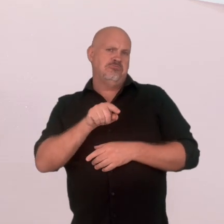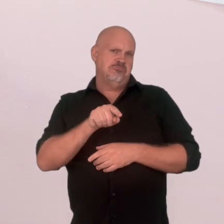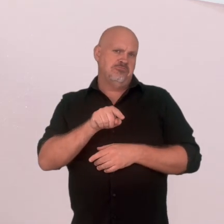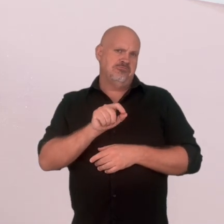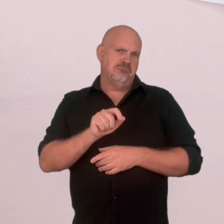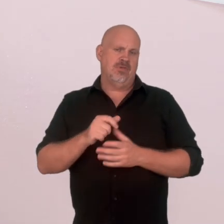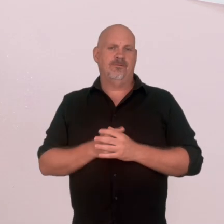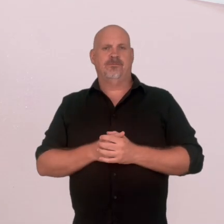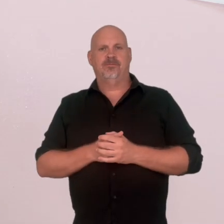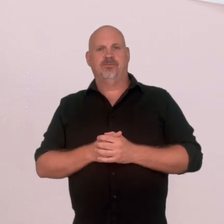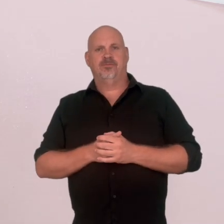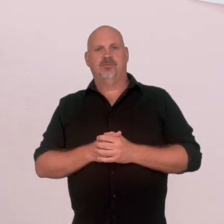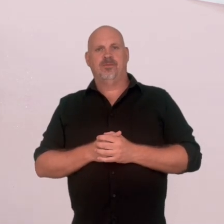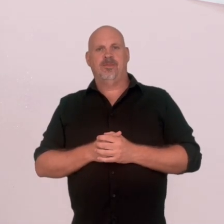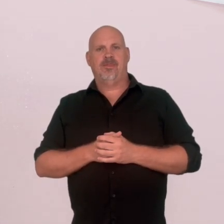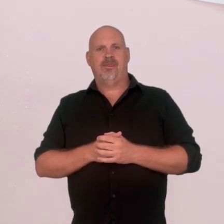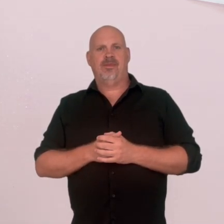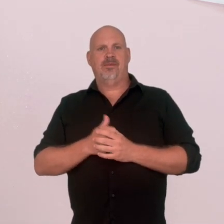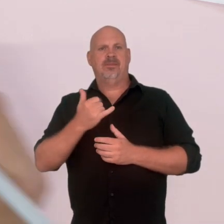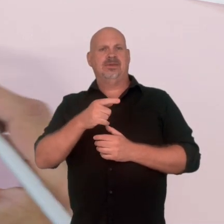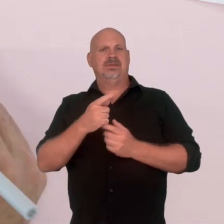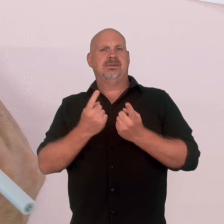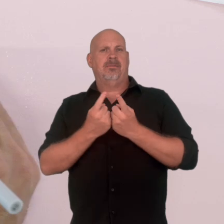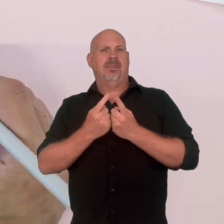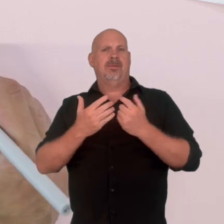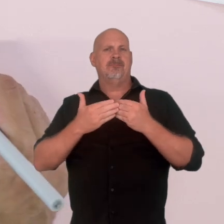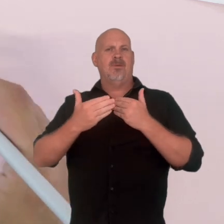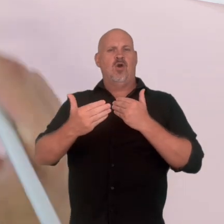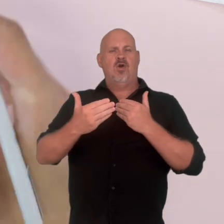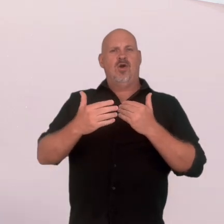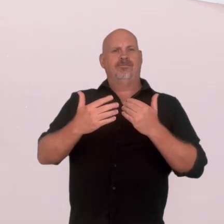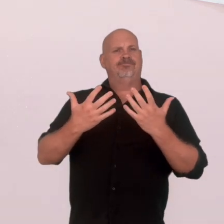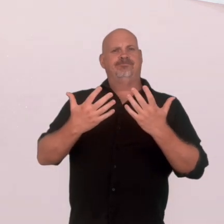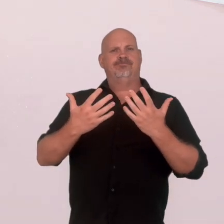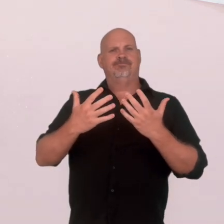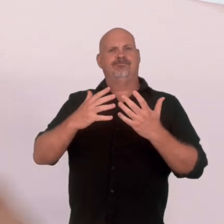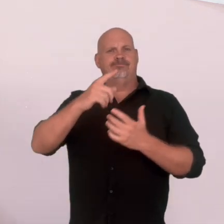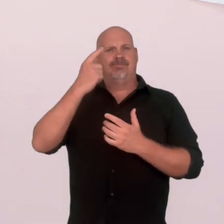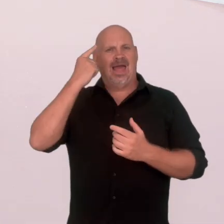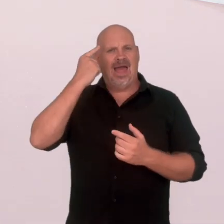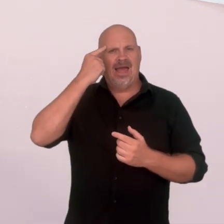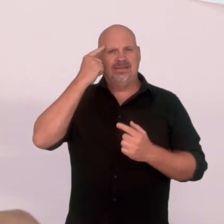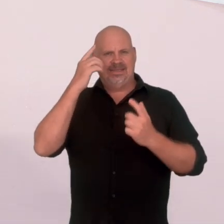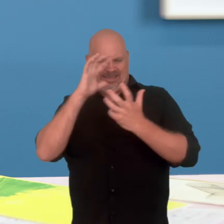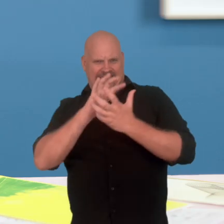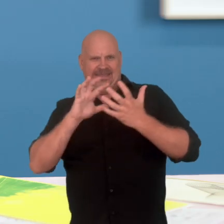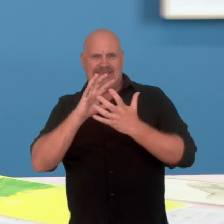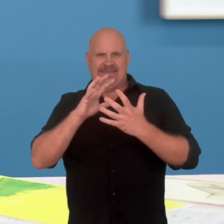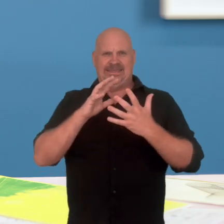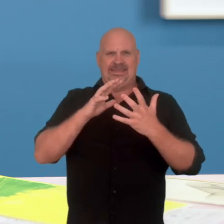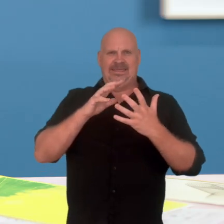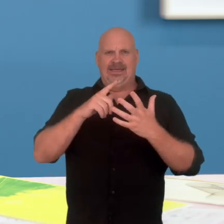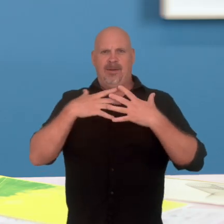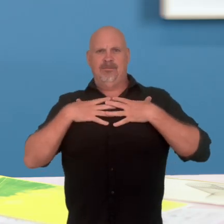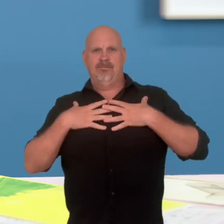maybe this is something where it's more in your head, and the intensity, you feel it more in your body. It's more of a kind of